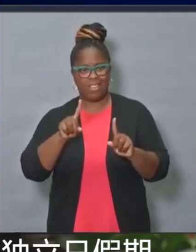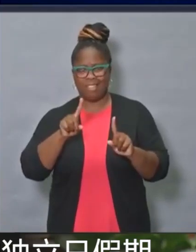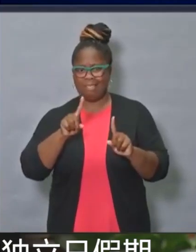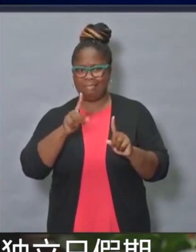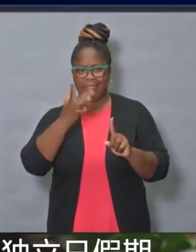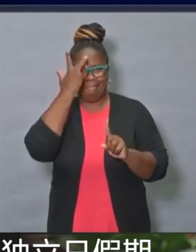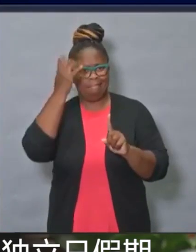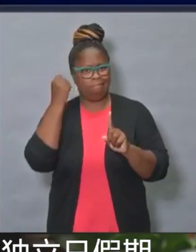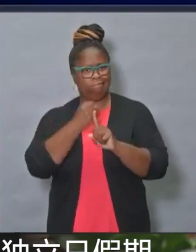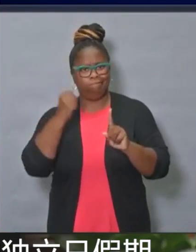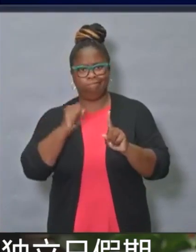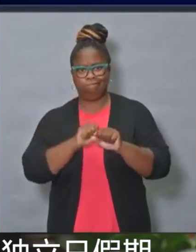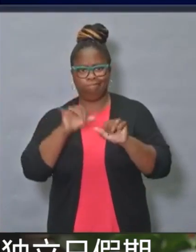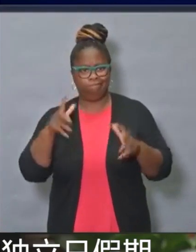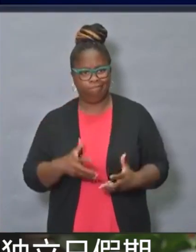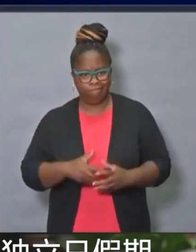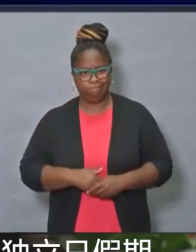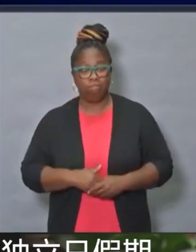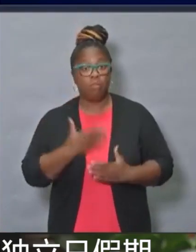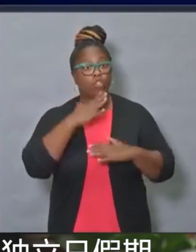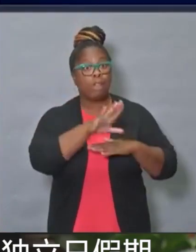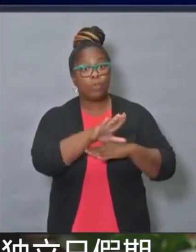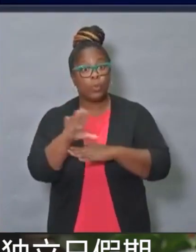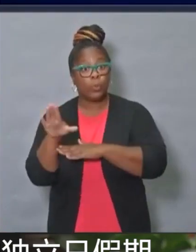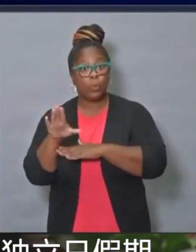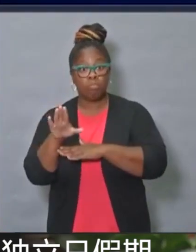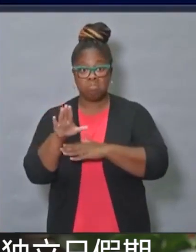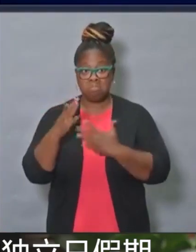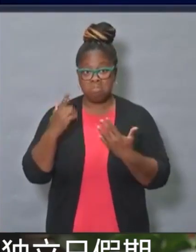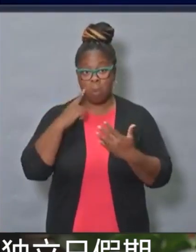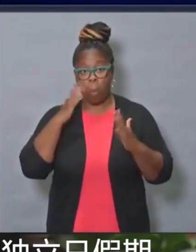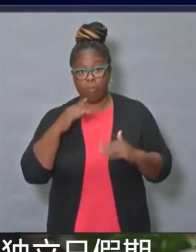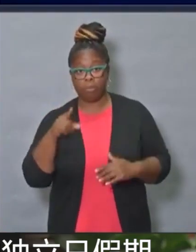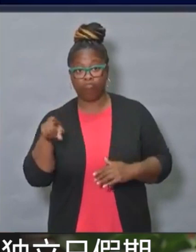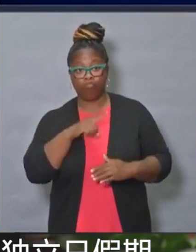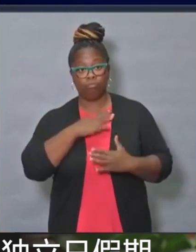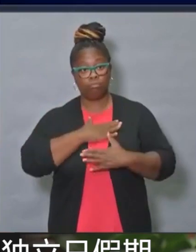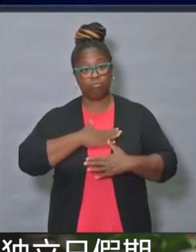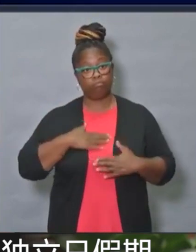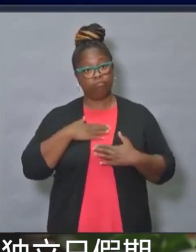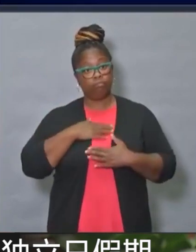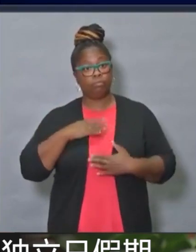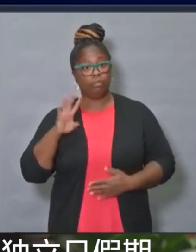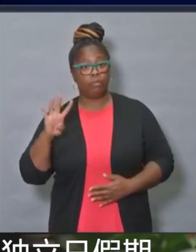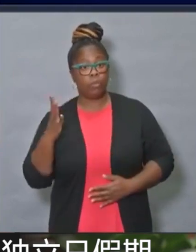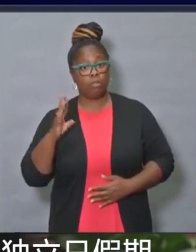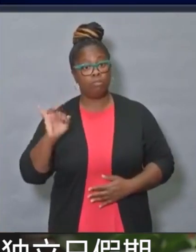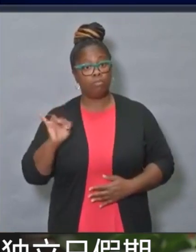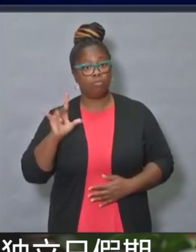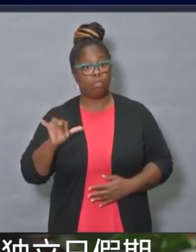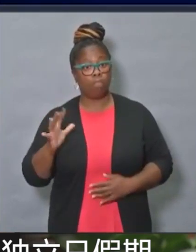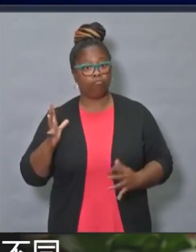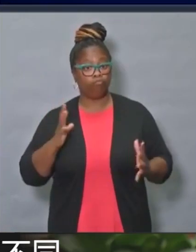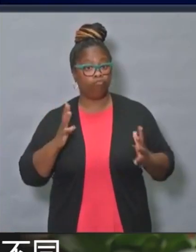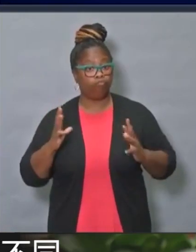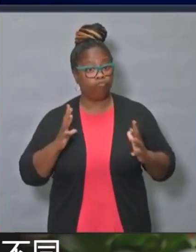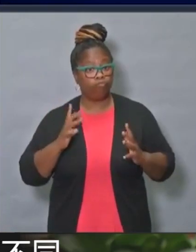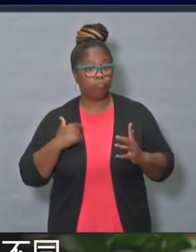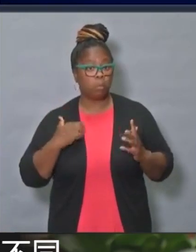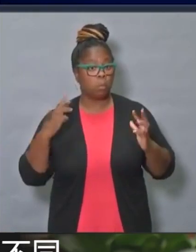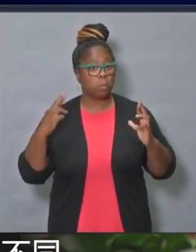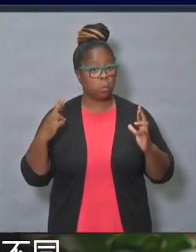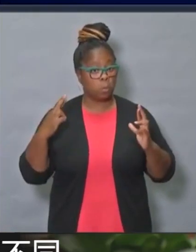I wanted to start by just saying I hope that everyone found a way to have an enjoyable 4th of July holiday. And although